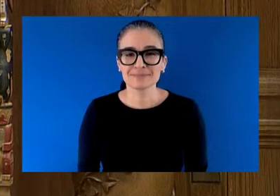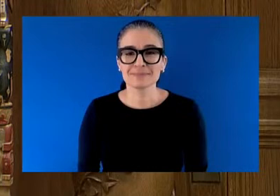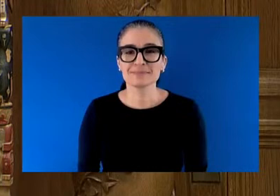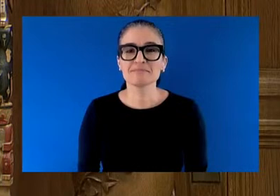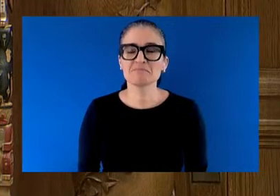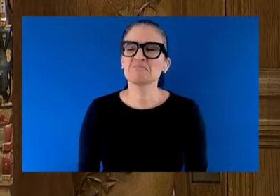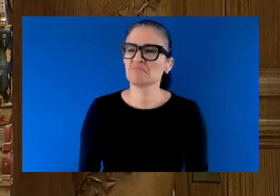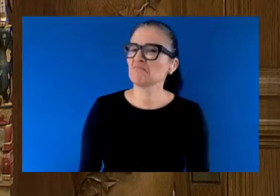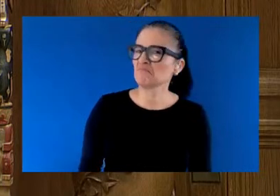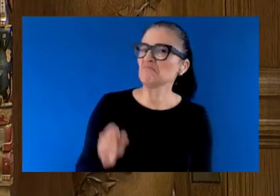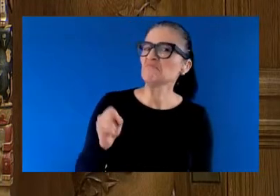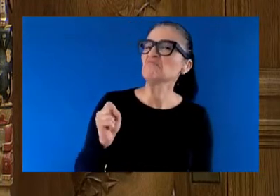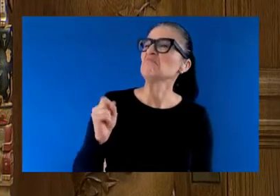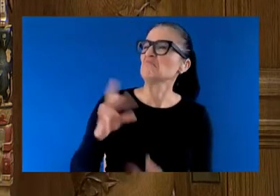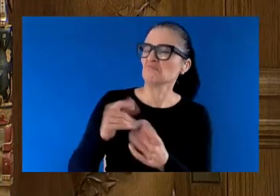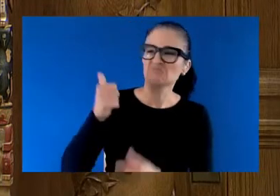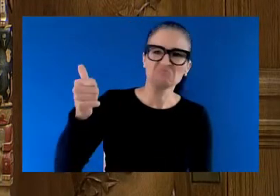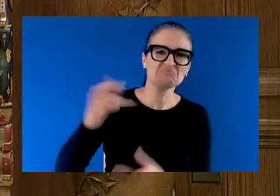Members.